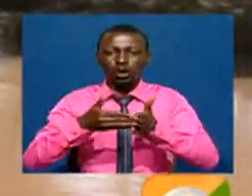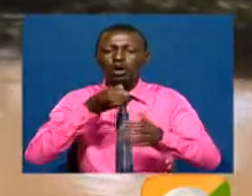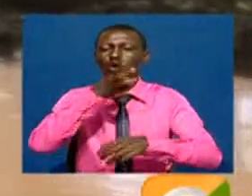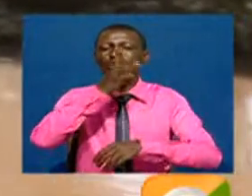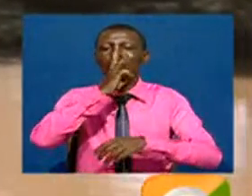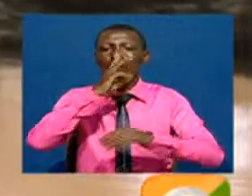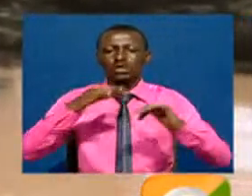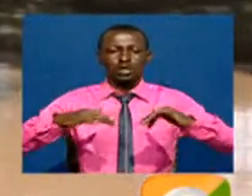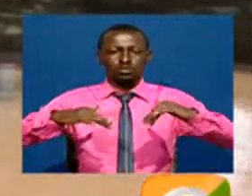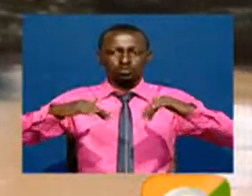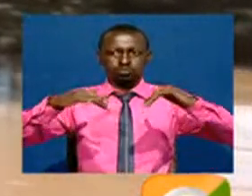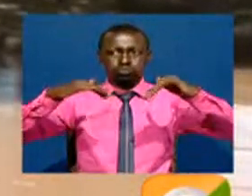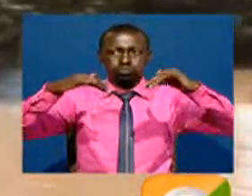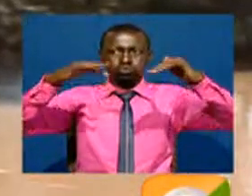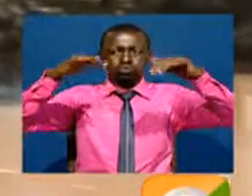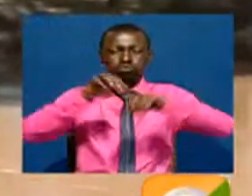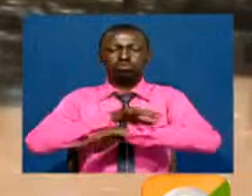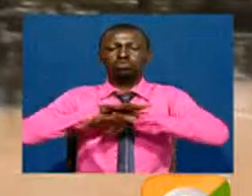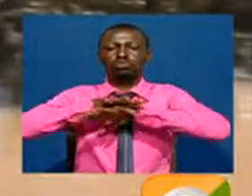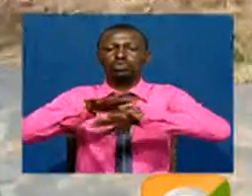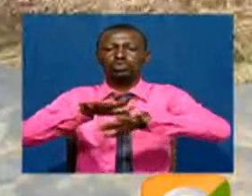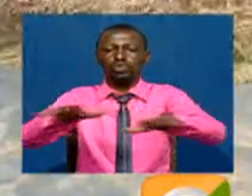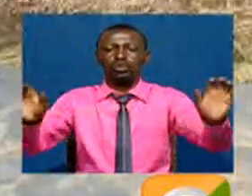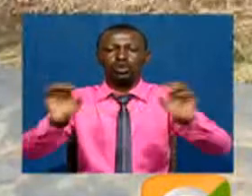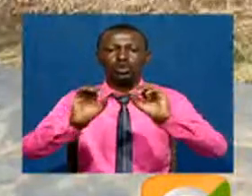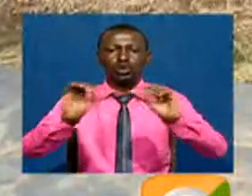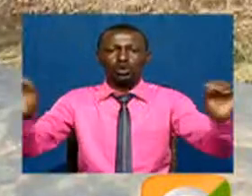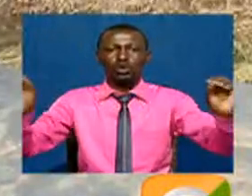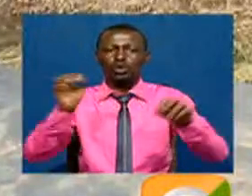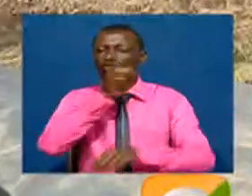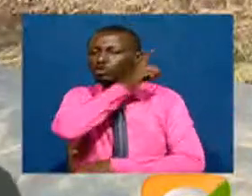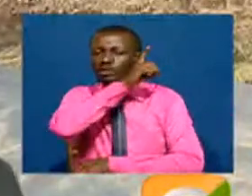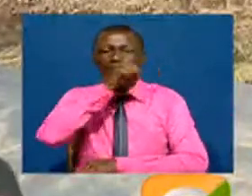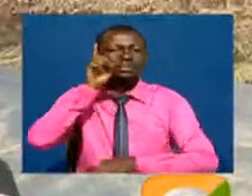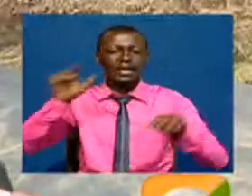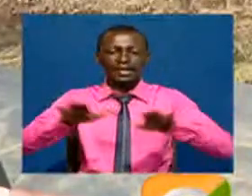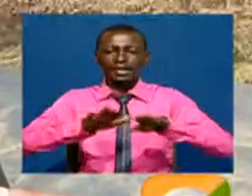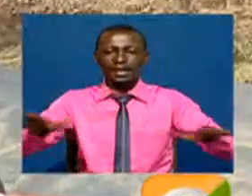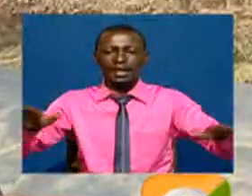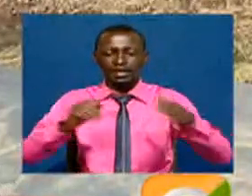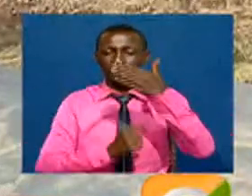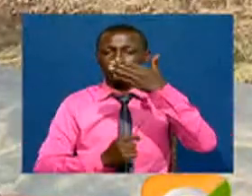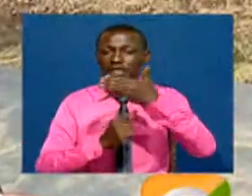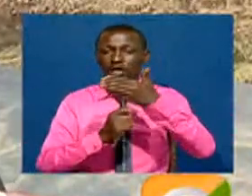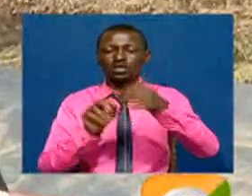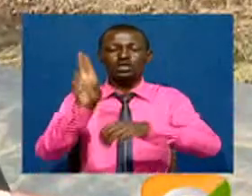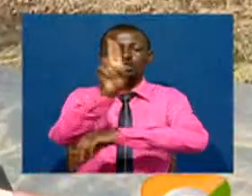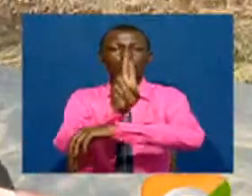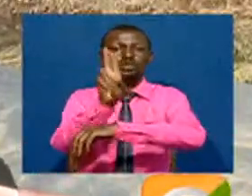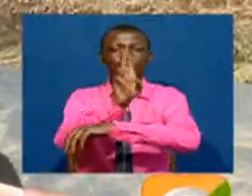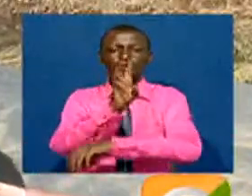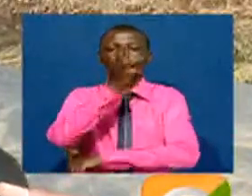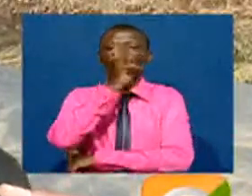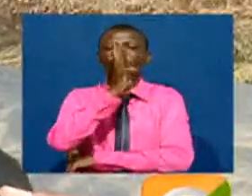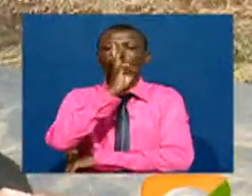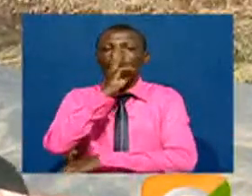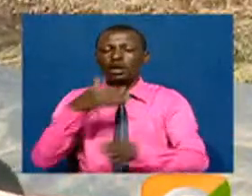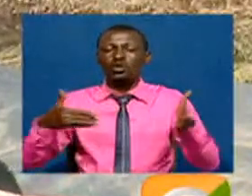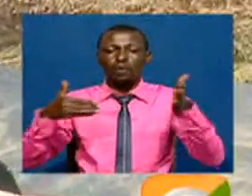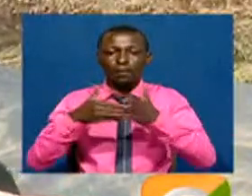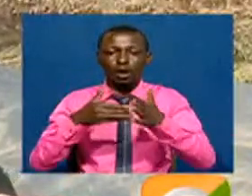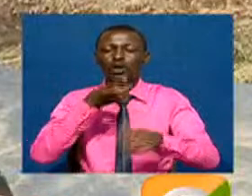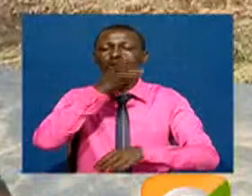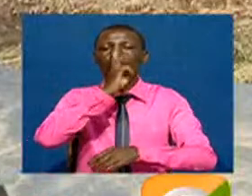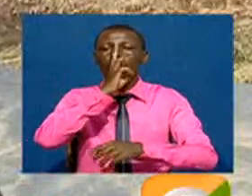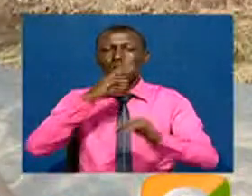waters from spilling over into dry land. Na hii teknolojia, unatumia maji, kuzuia maji. Na